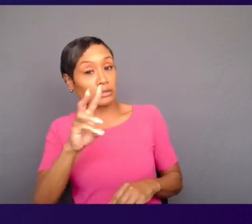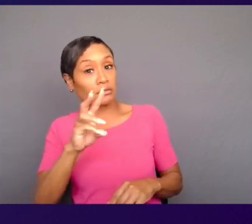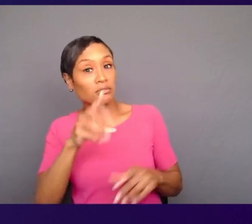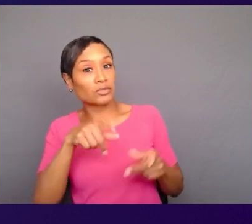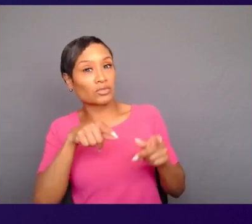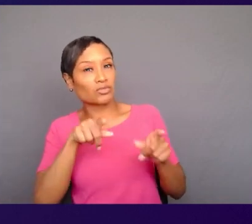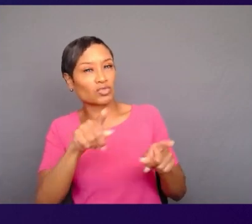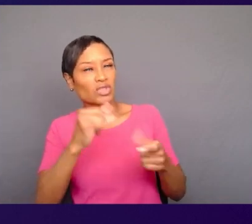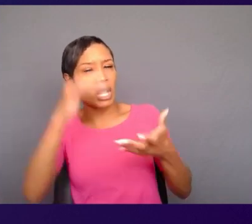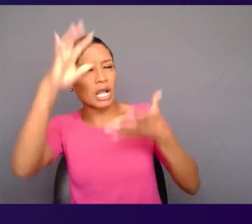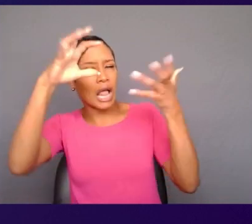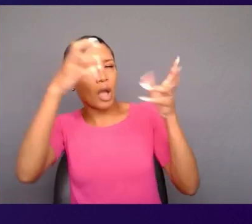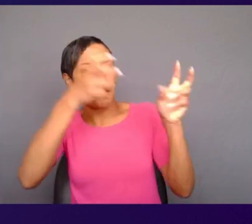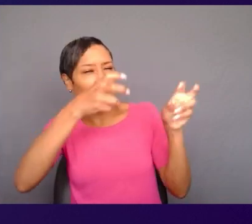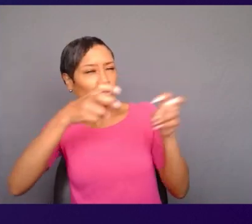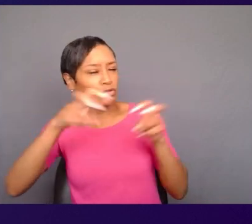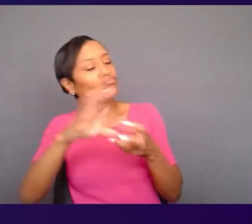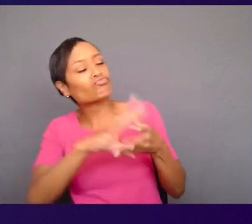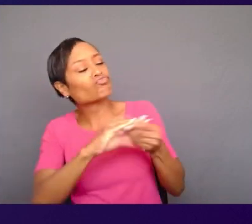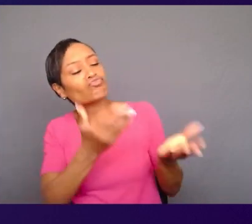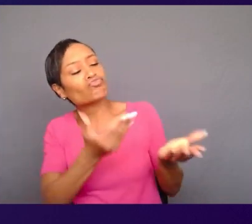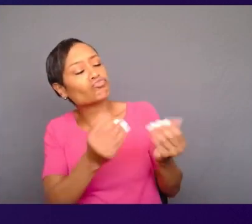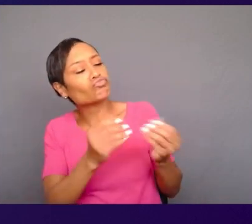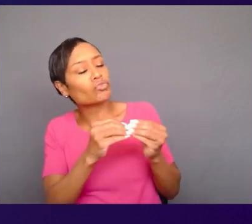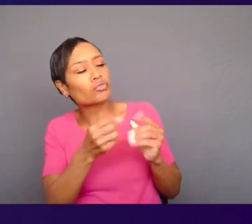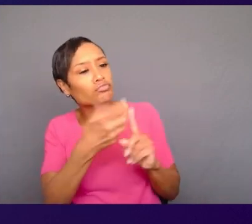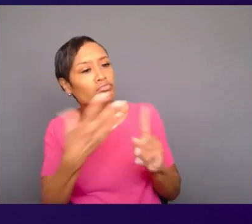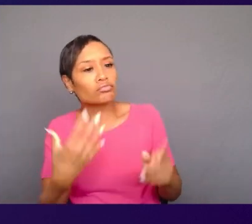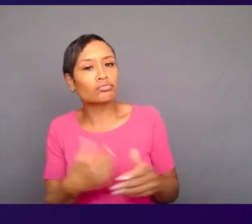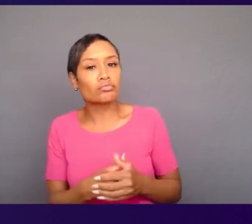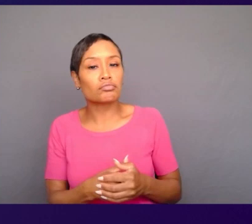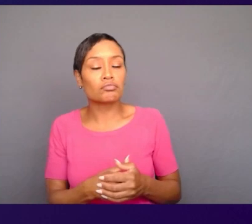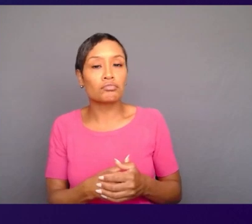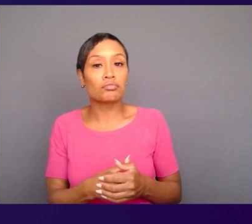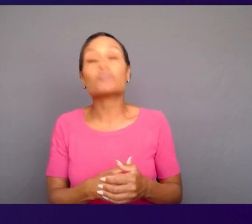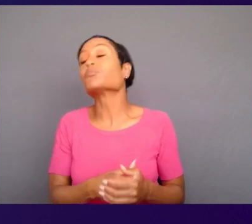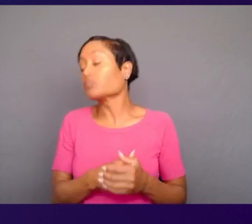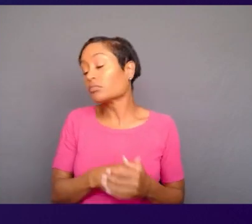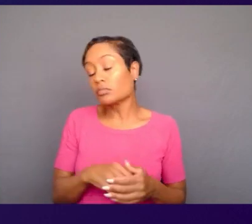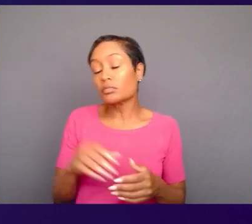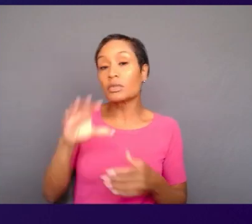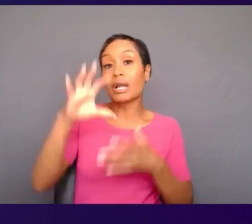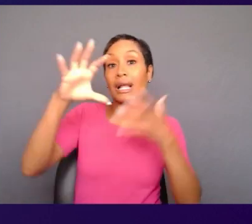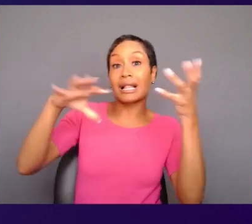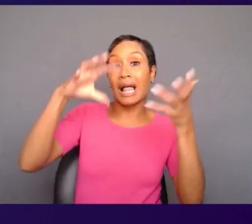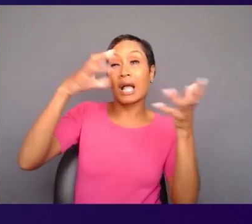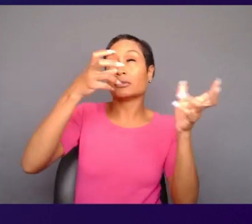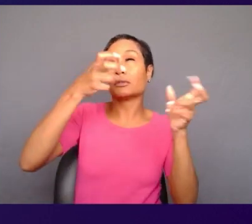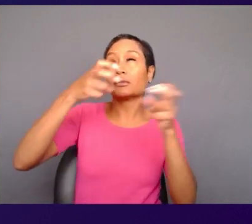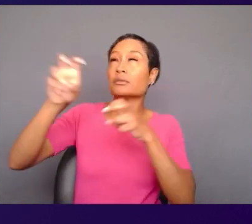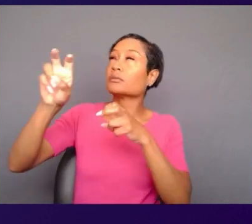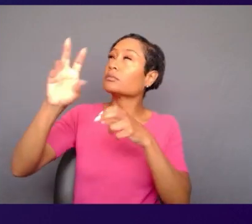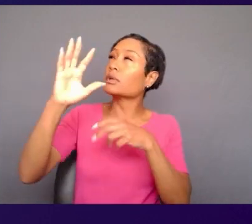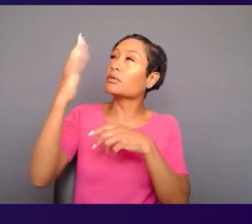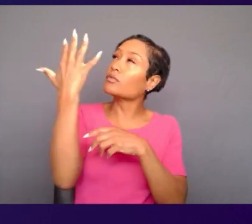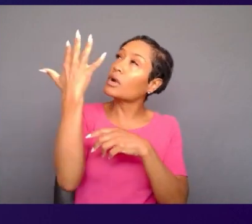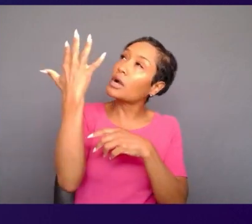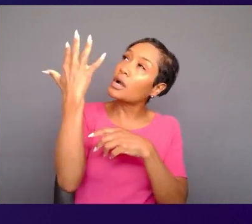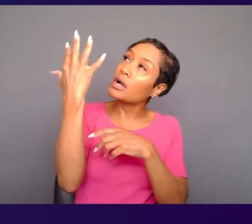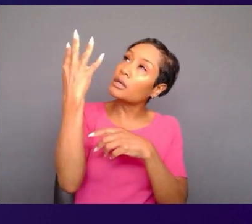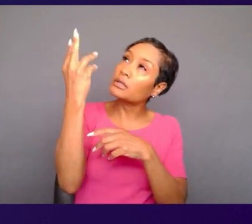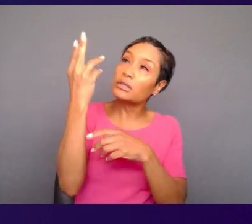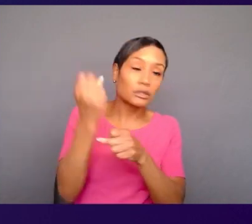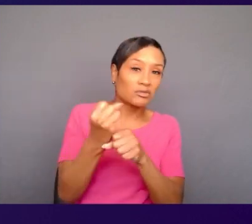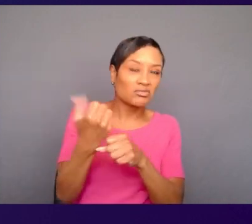cloud migration journey. Right. Can you tell us a little bit about that? Yeah, so our cloud migration started in earnest about 5 or 6 years ago. We were